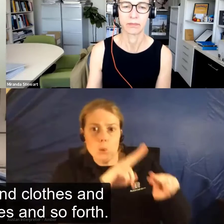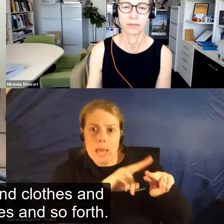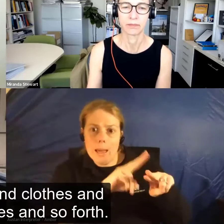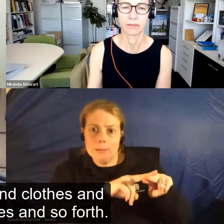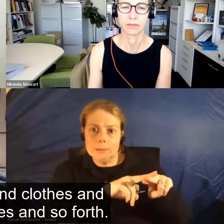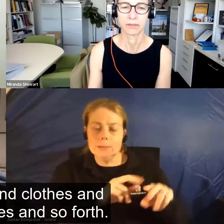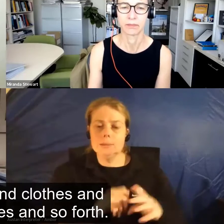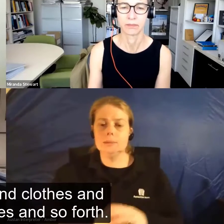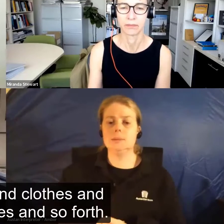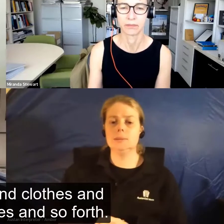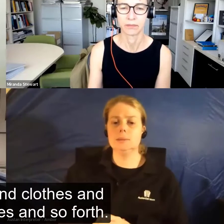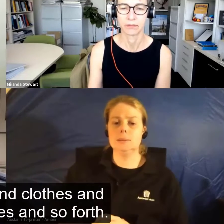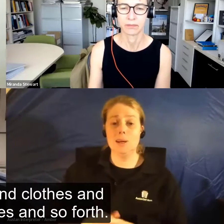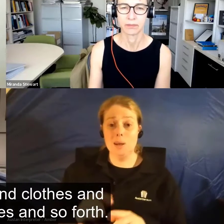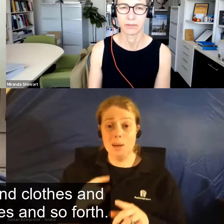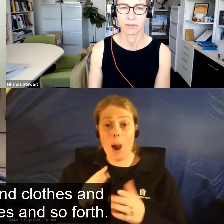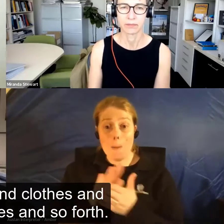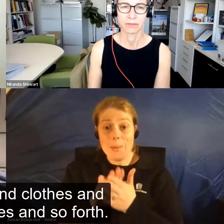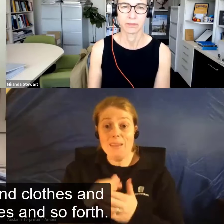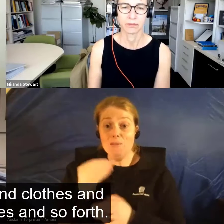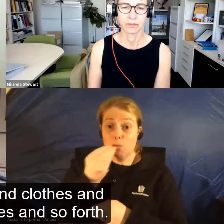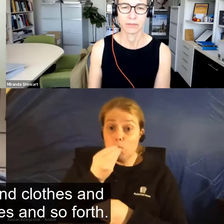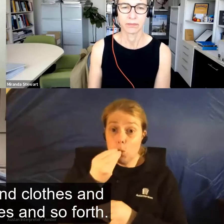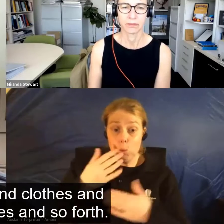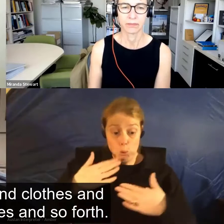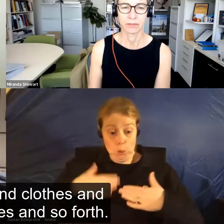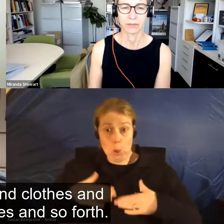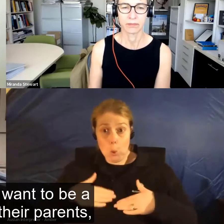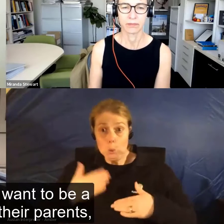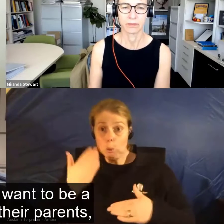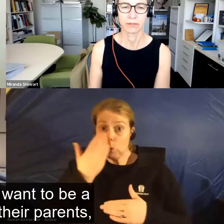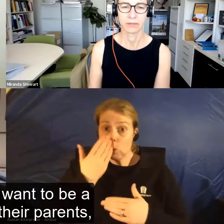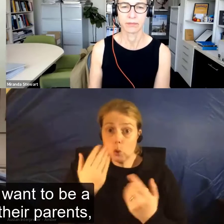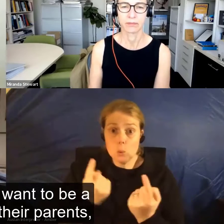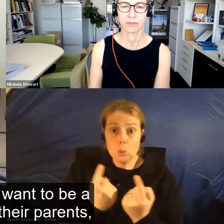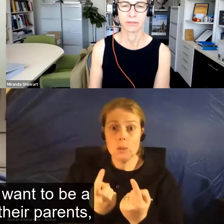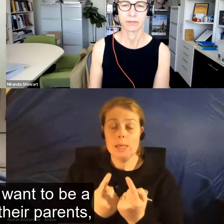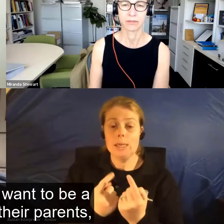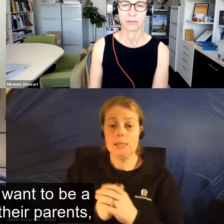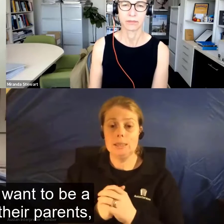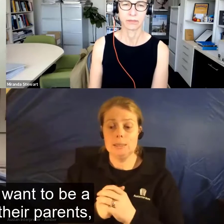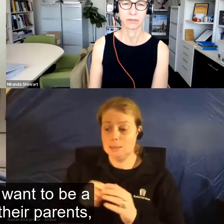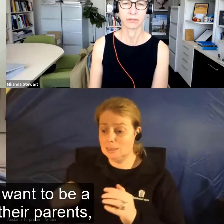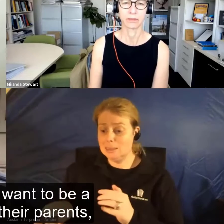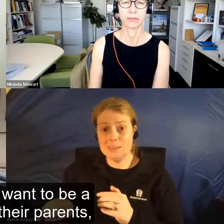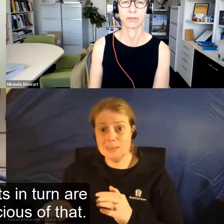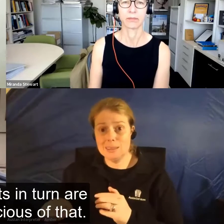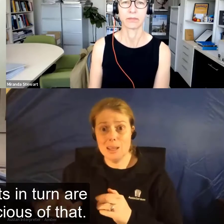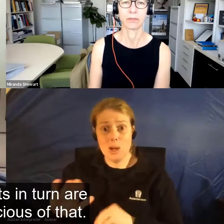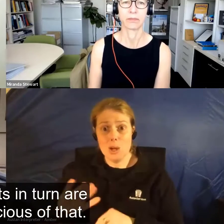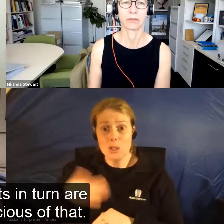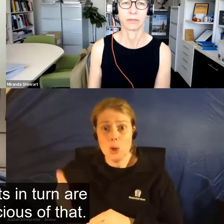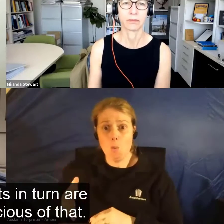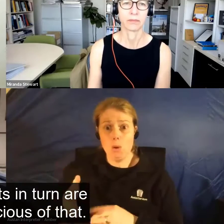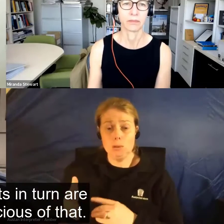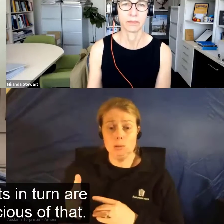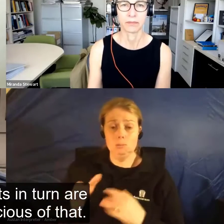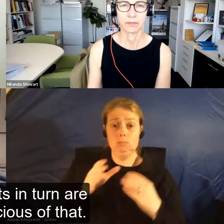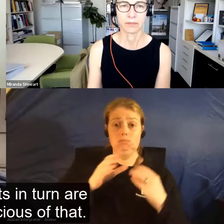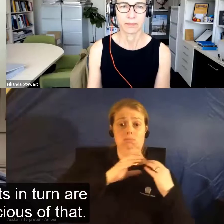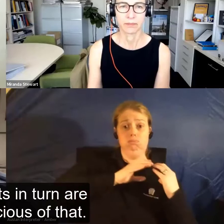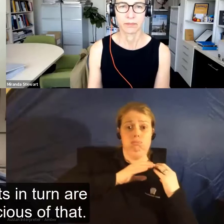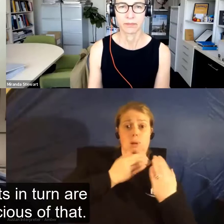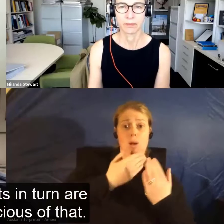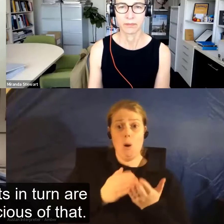here about food and clothes and school supplies and so forth. They don't want to be a burden on their parents, and parents in turn are